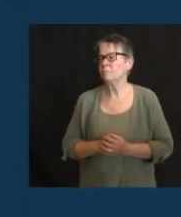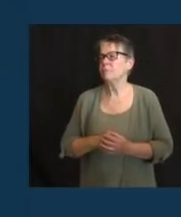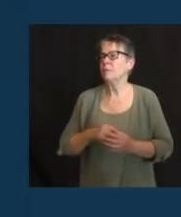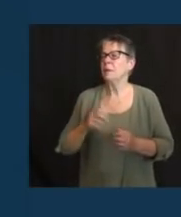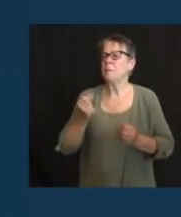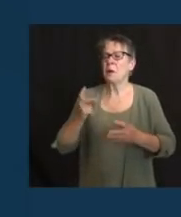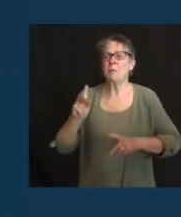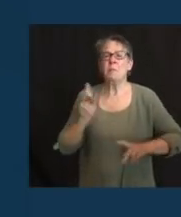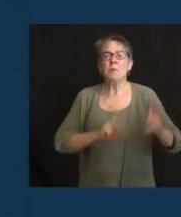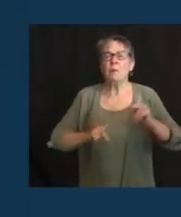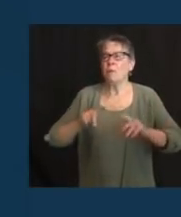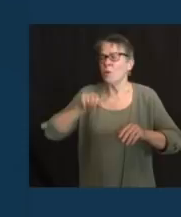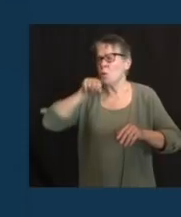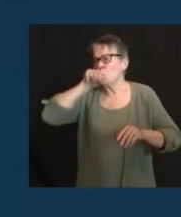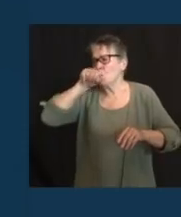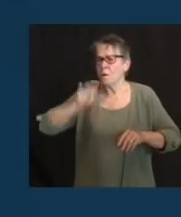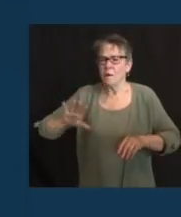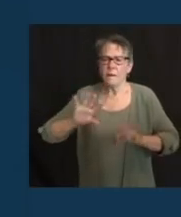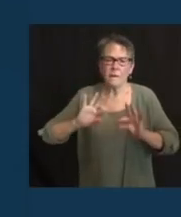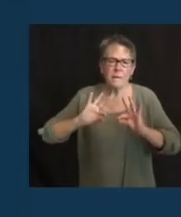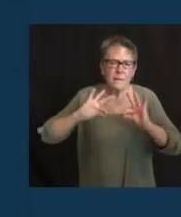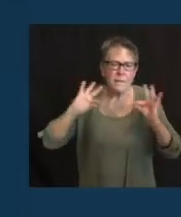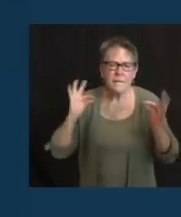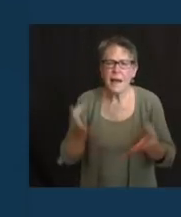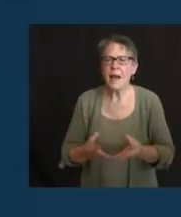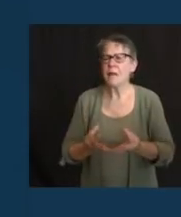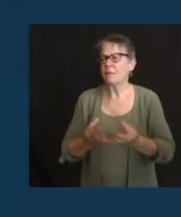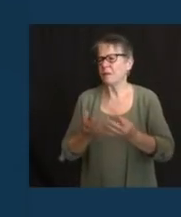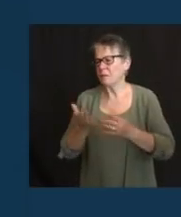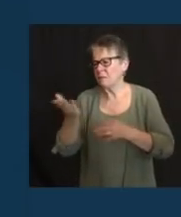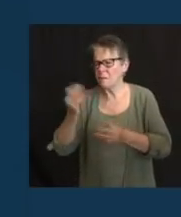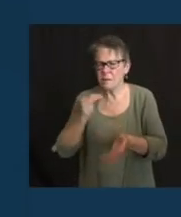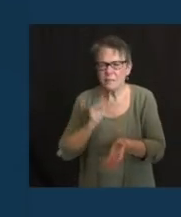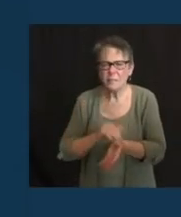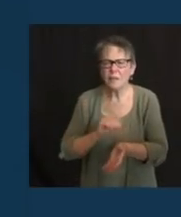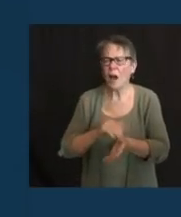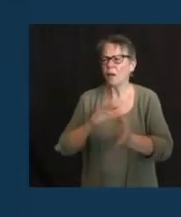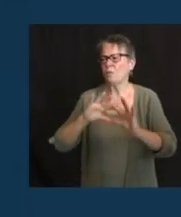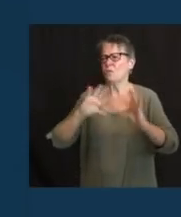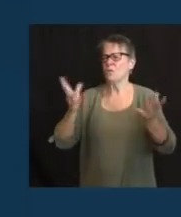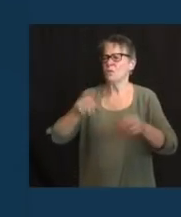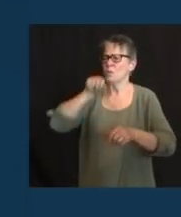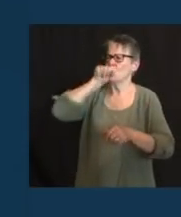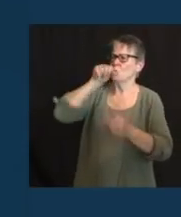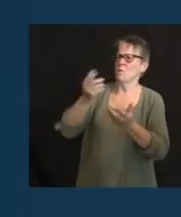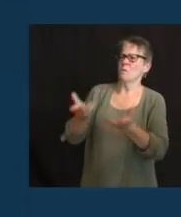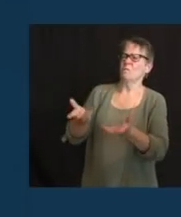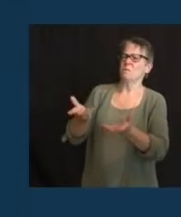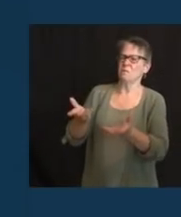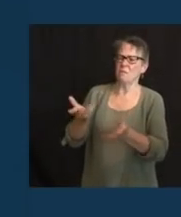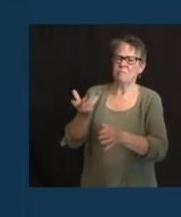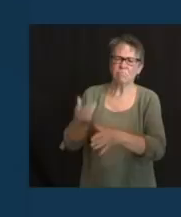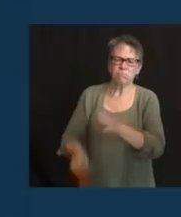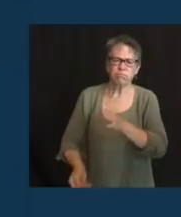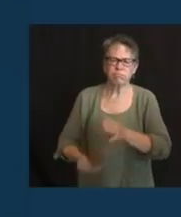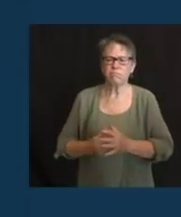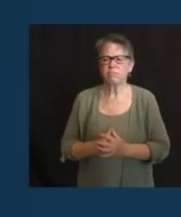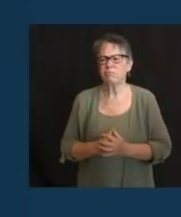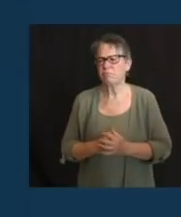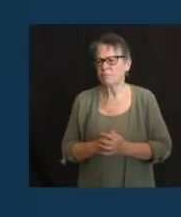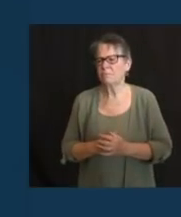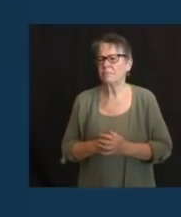patients. But his community was just as important, and that spurred him to run for a seat on the South Orange Maplewood Board of